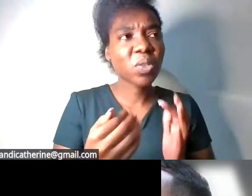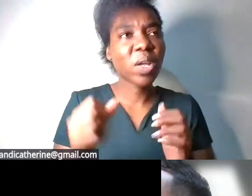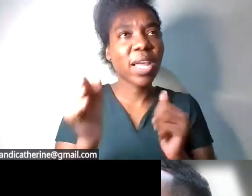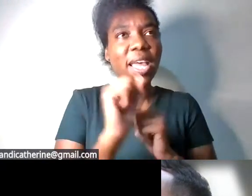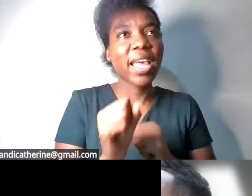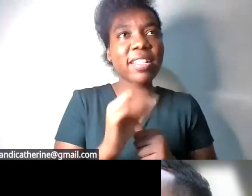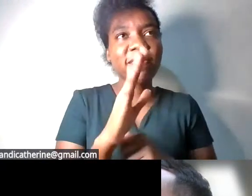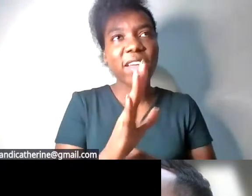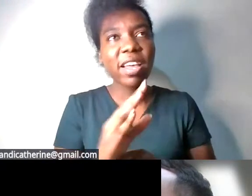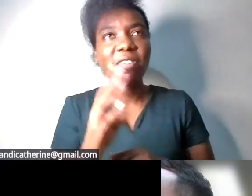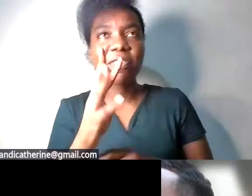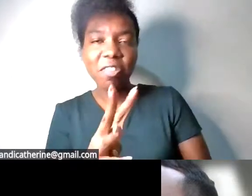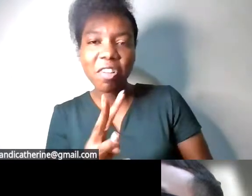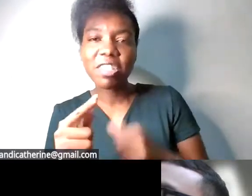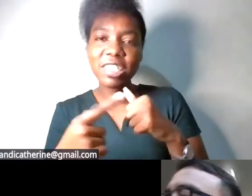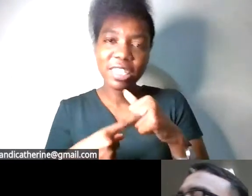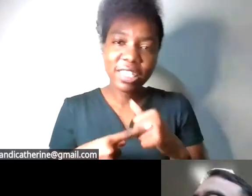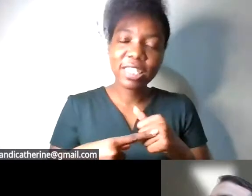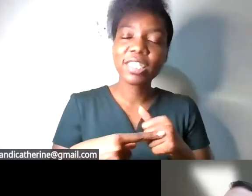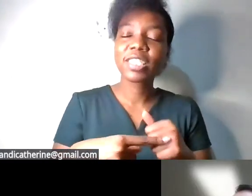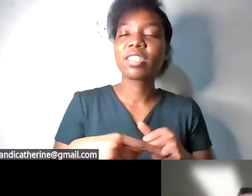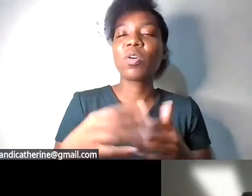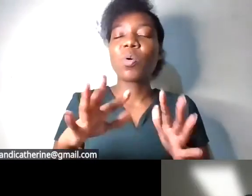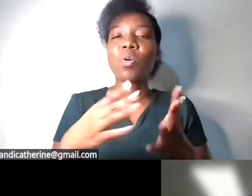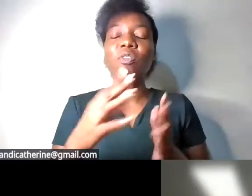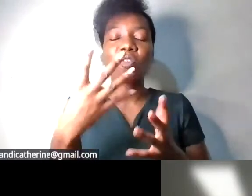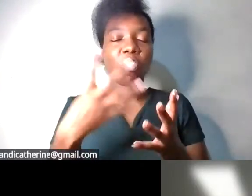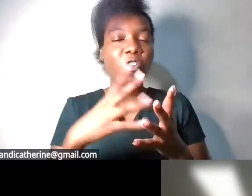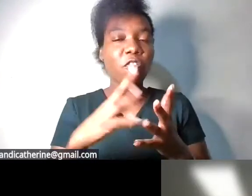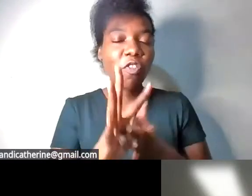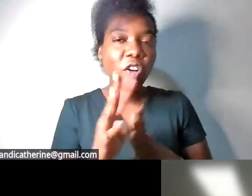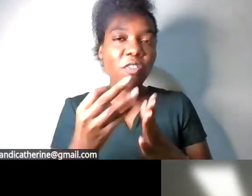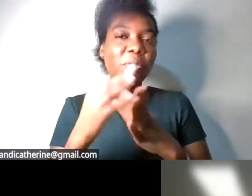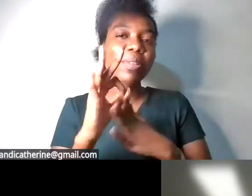Uganda, Form 4 in Kenya, Form 3, it doesn't matter.